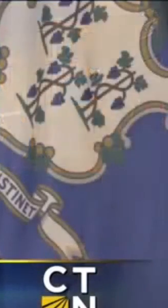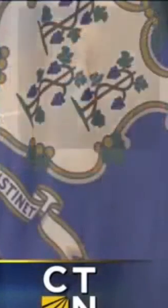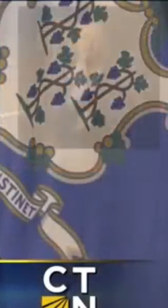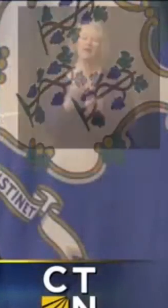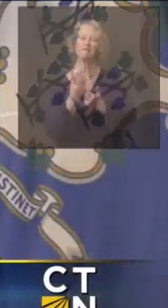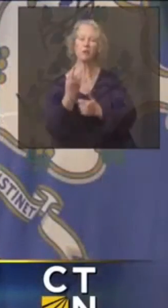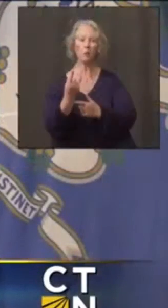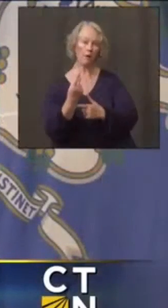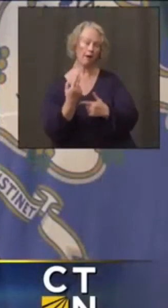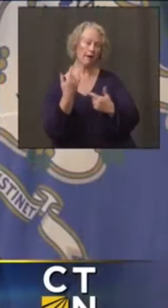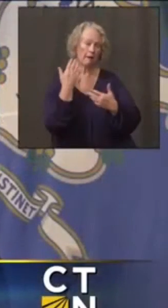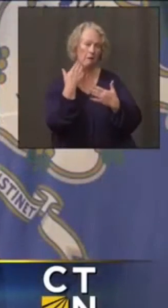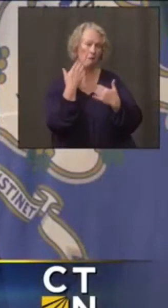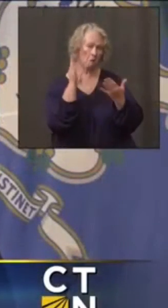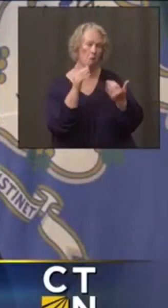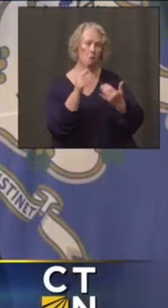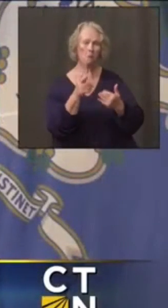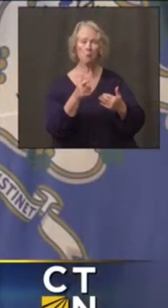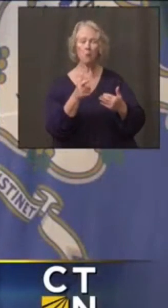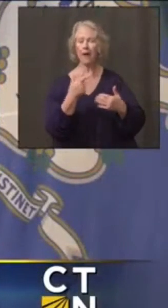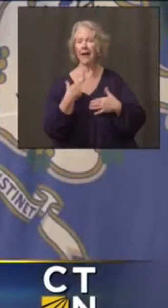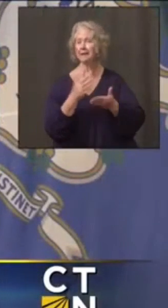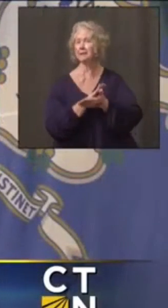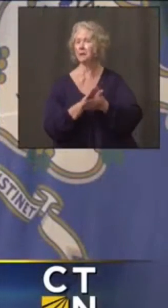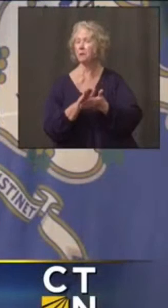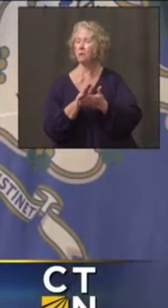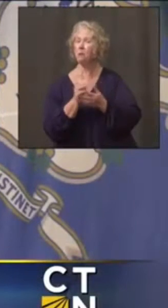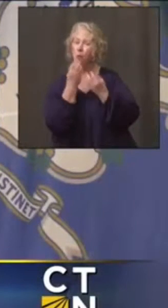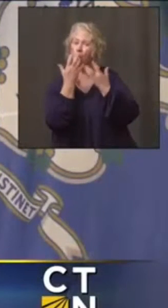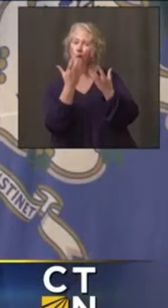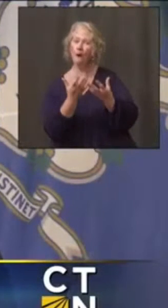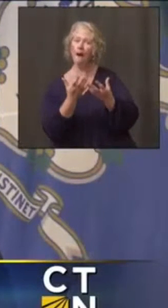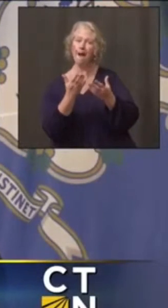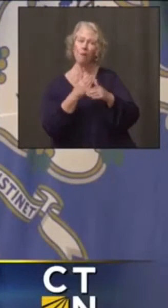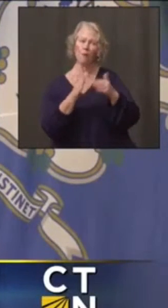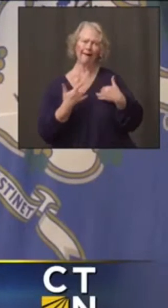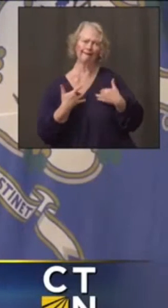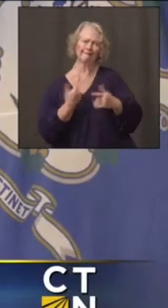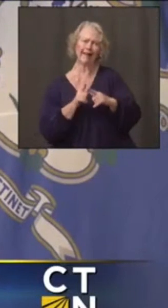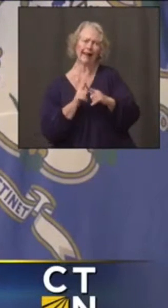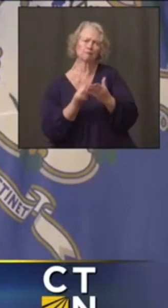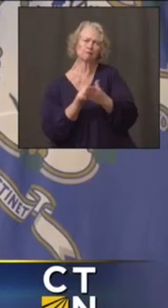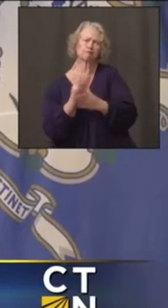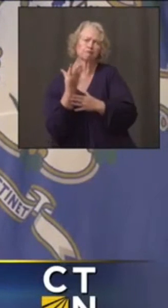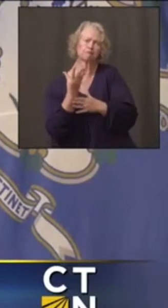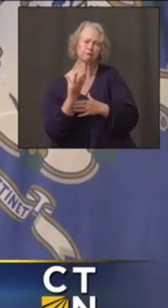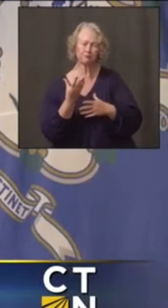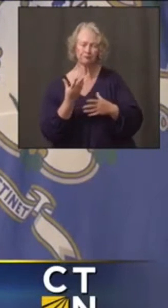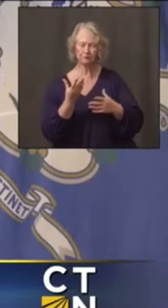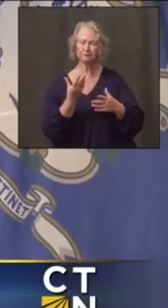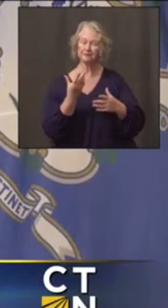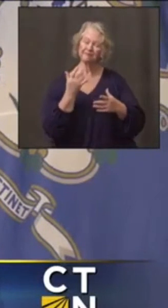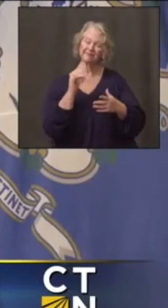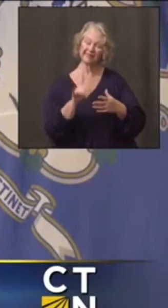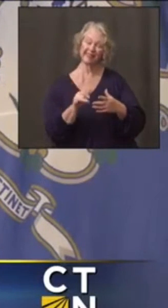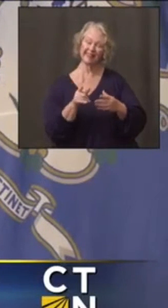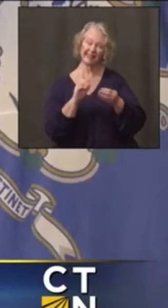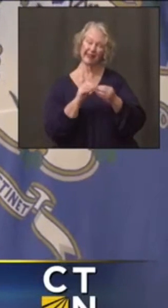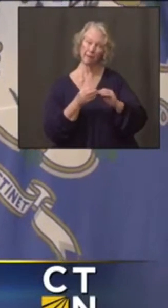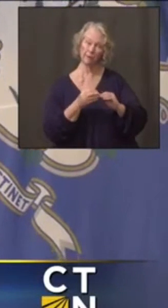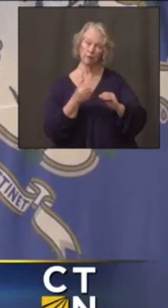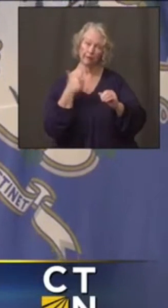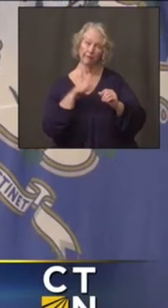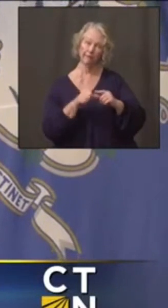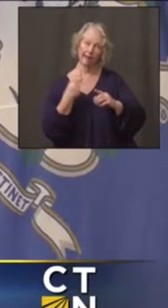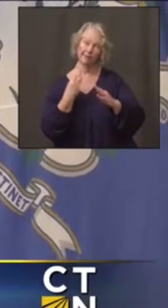Everybody, I hope you had a warm weekend. Felt a little like spring, and some of these numbers in COVID land remind me of spring